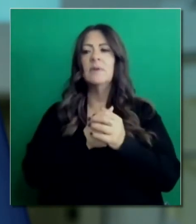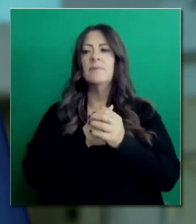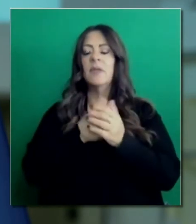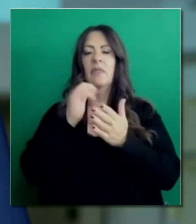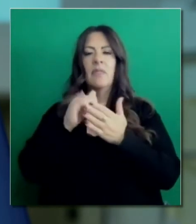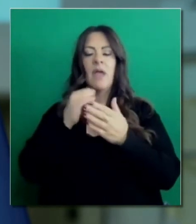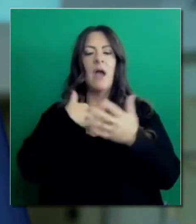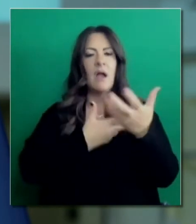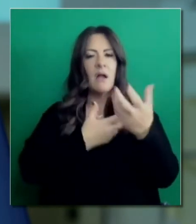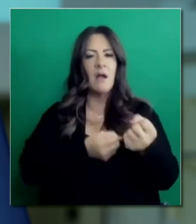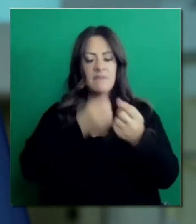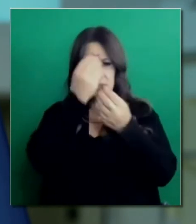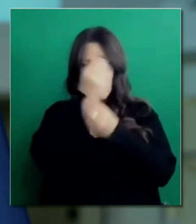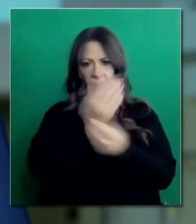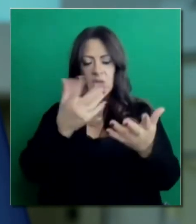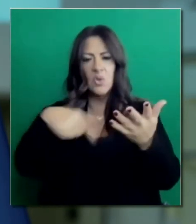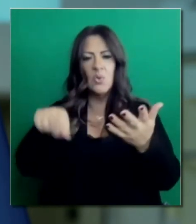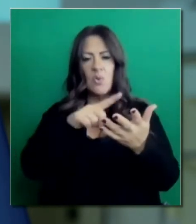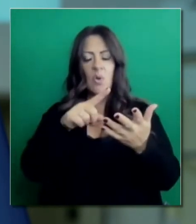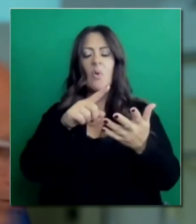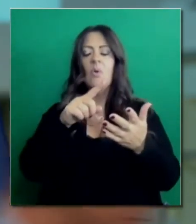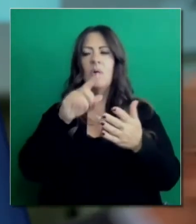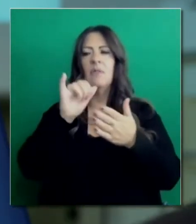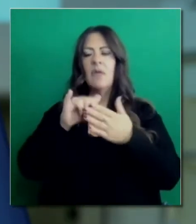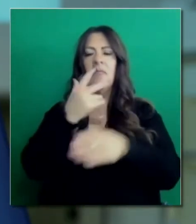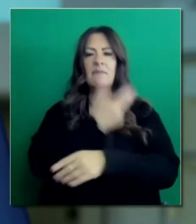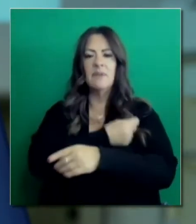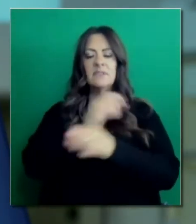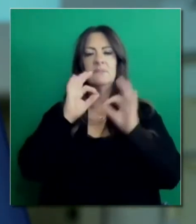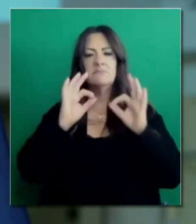getting us on the other side of this pandemic.